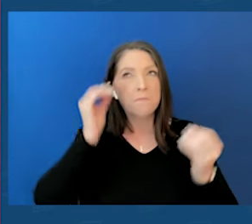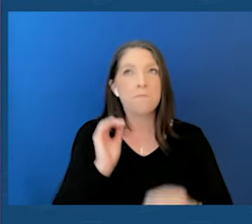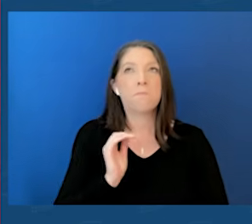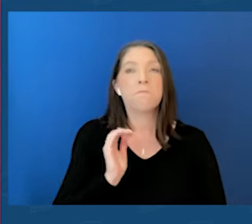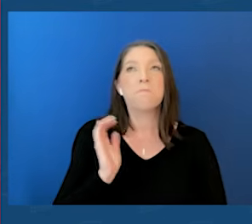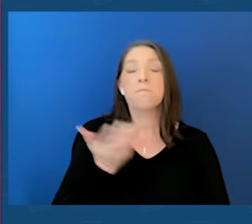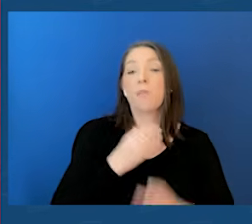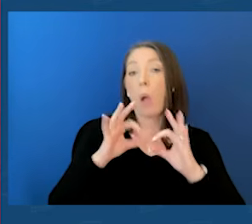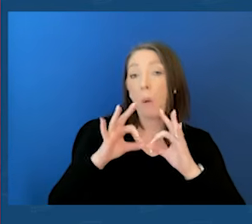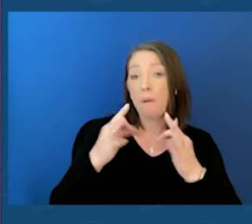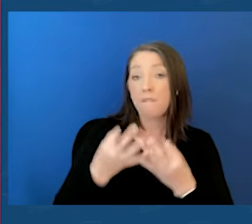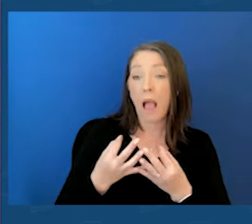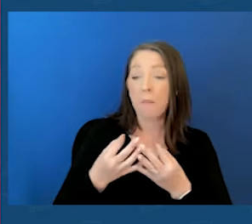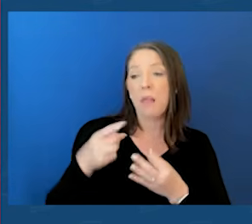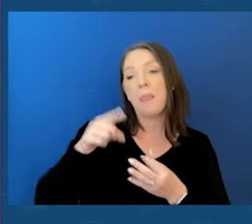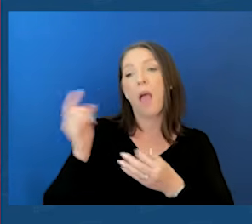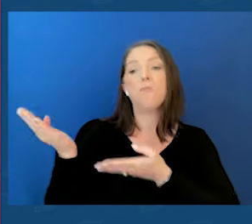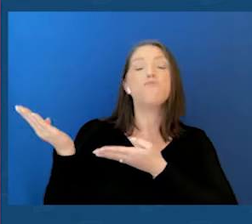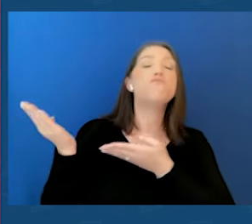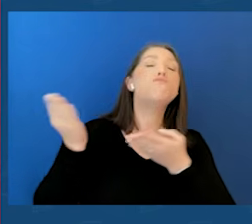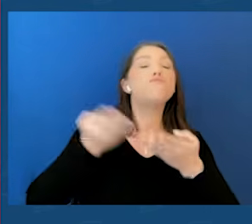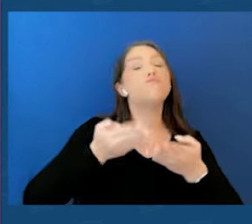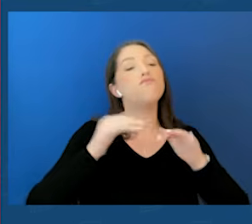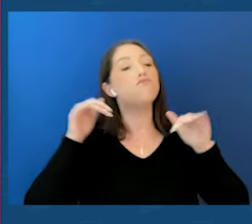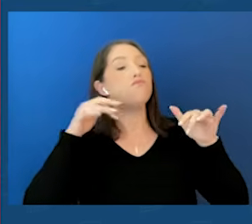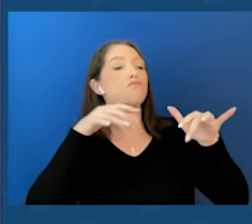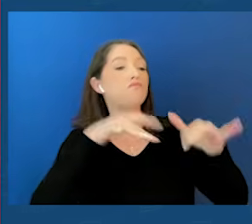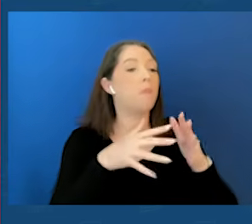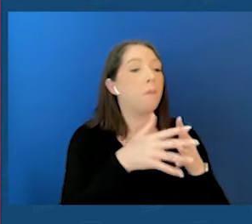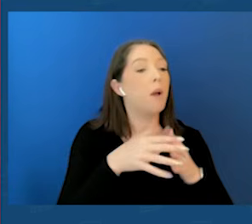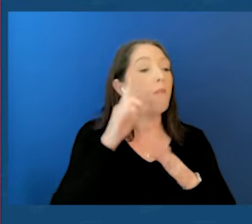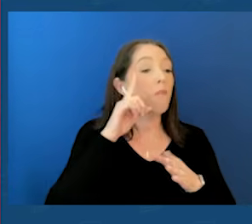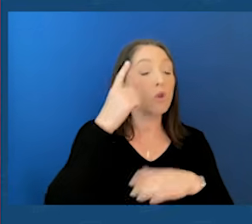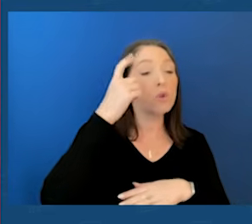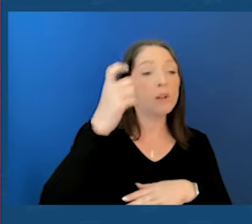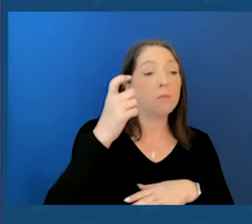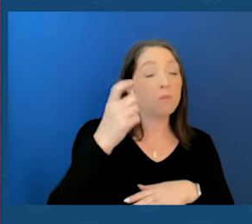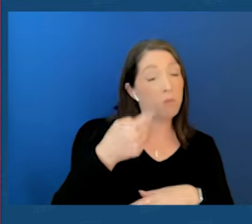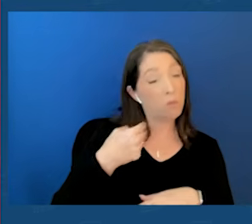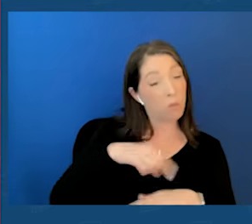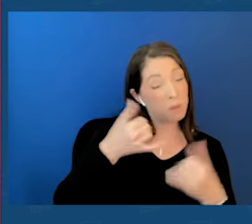role to play in ending that nightmare?